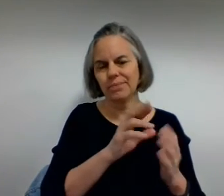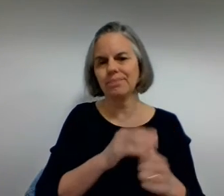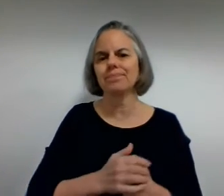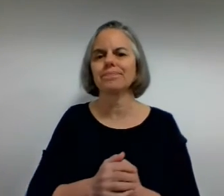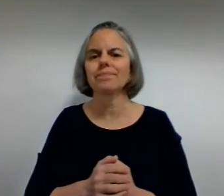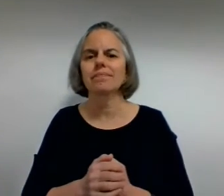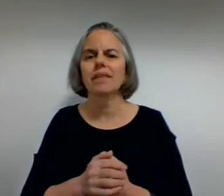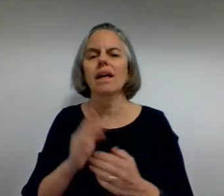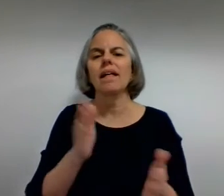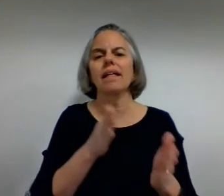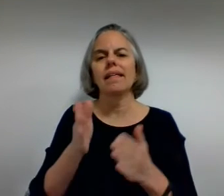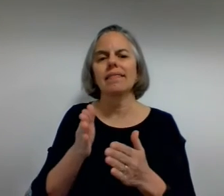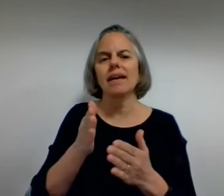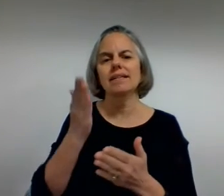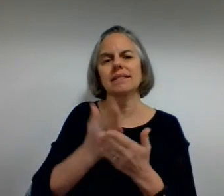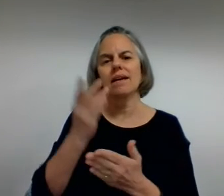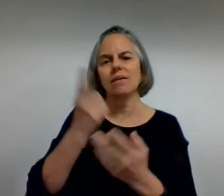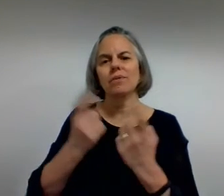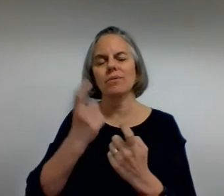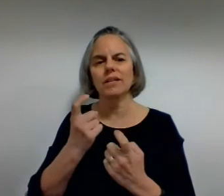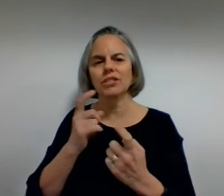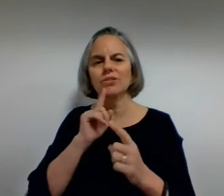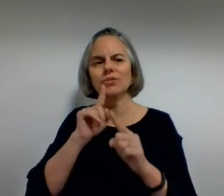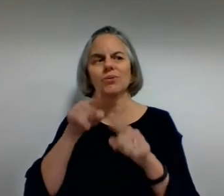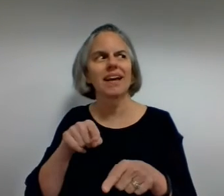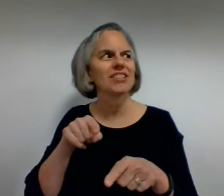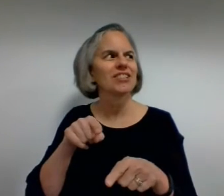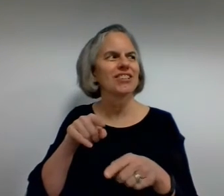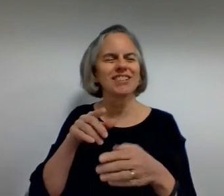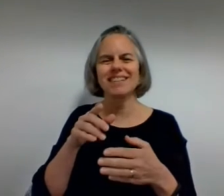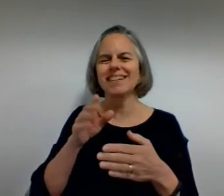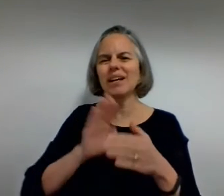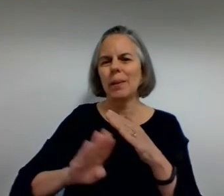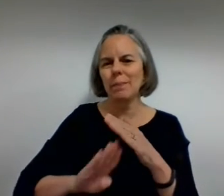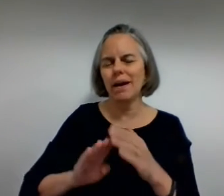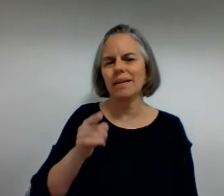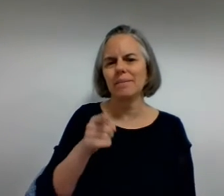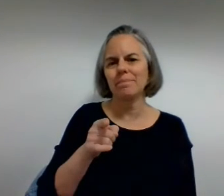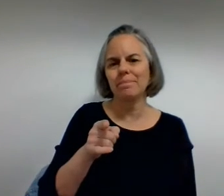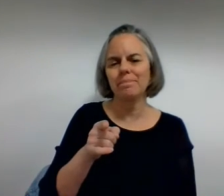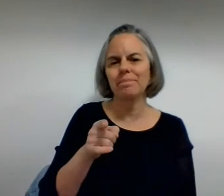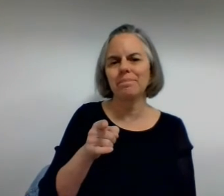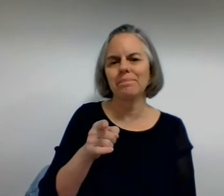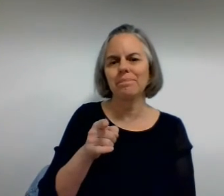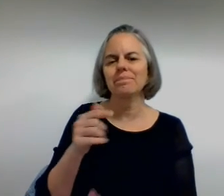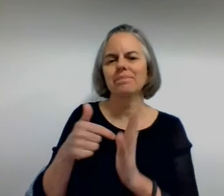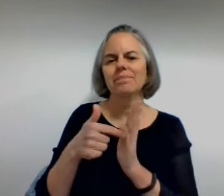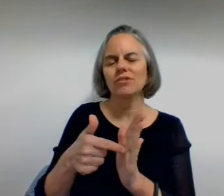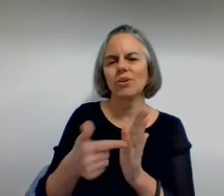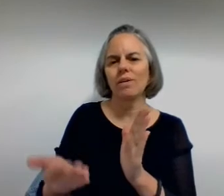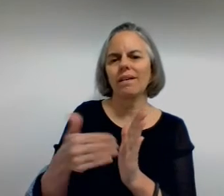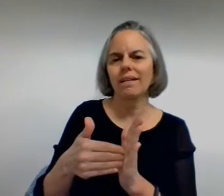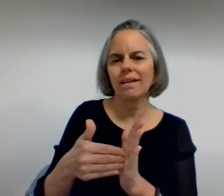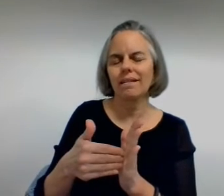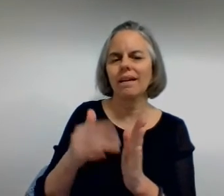Okay. Okay, so and then there's just some questions for you to answer at the bottom there. Let me show you that again.